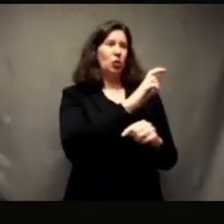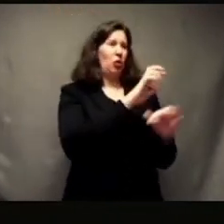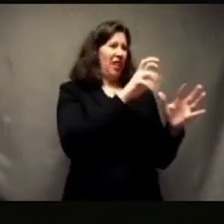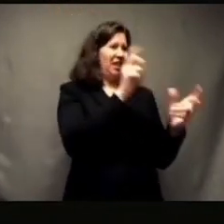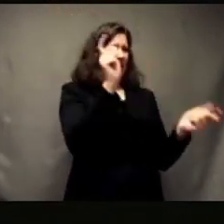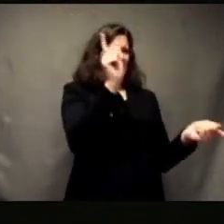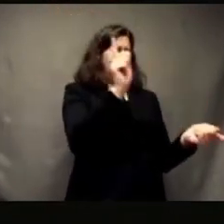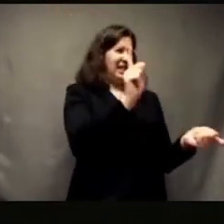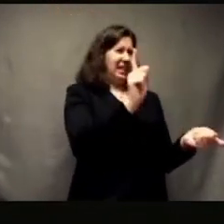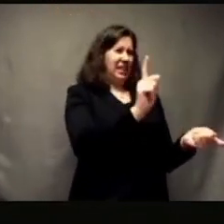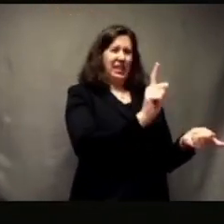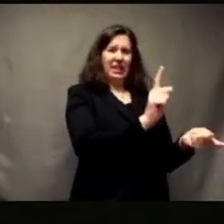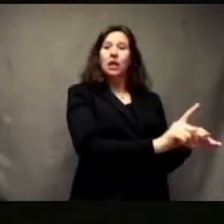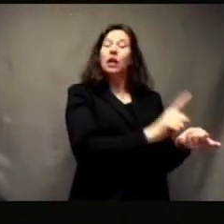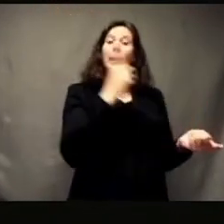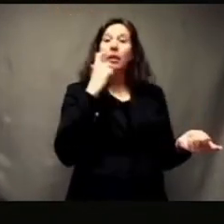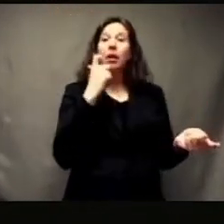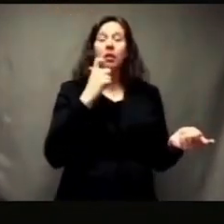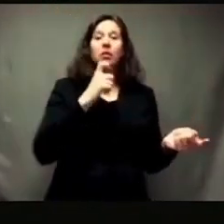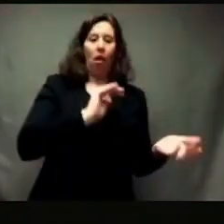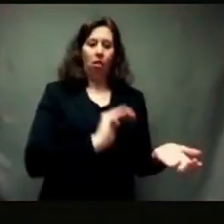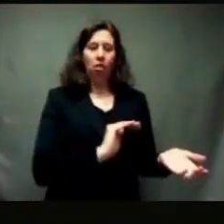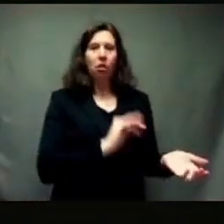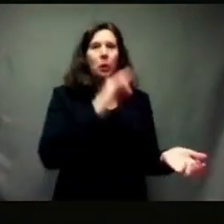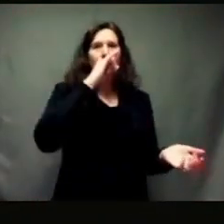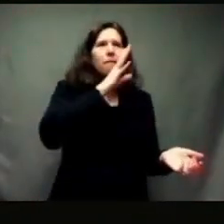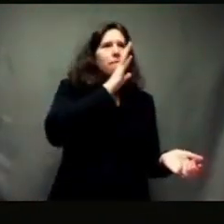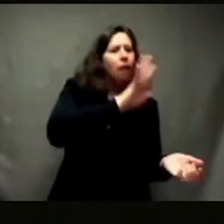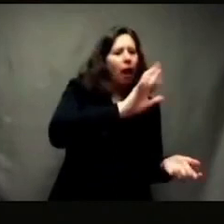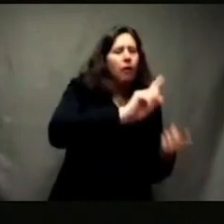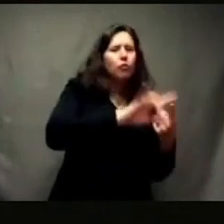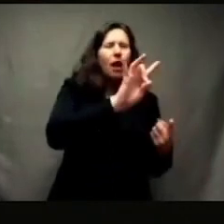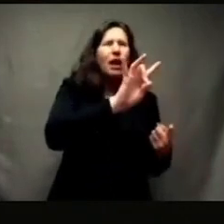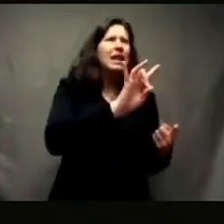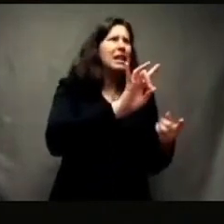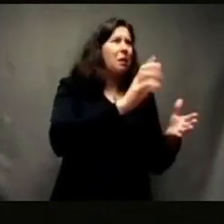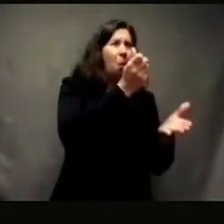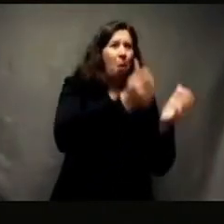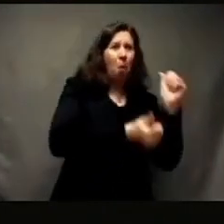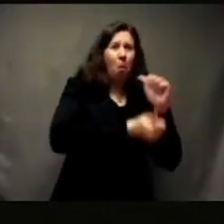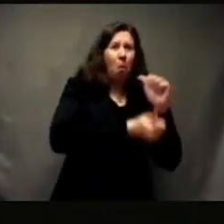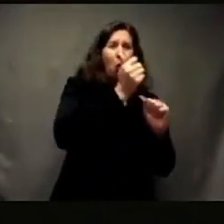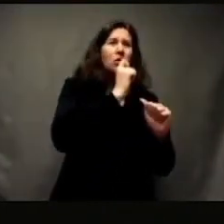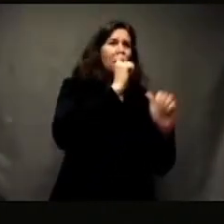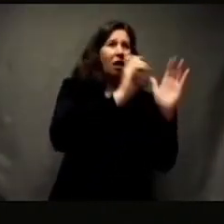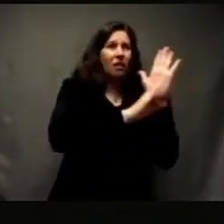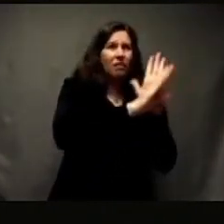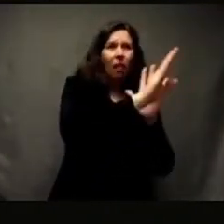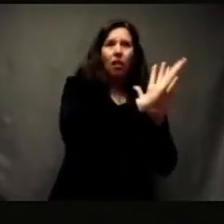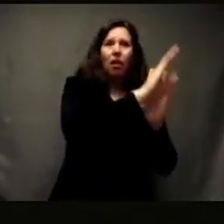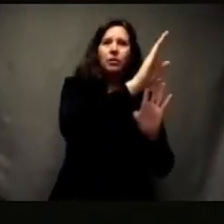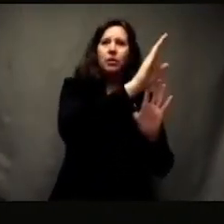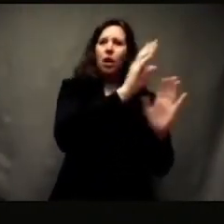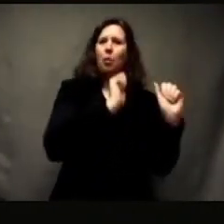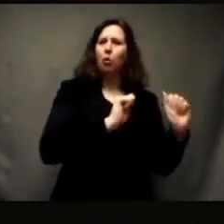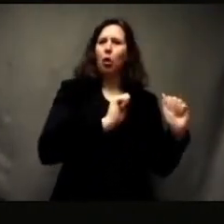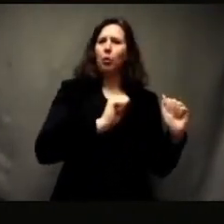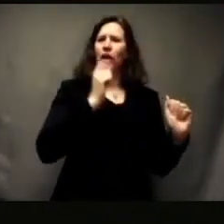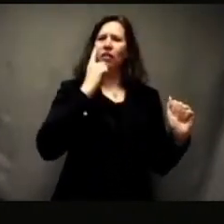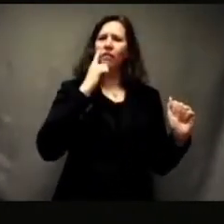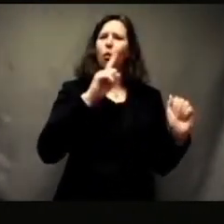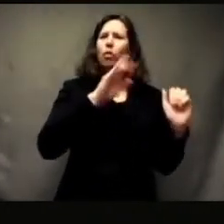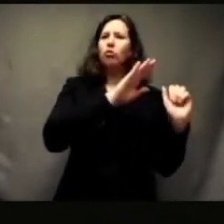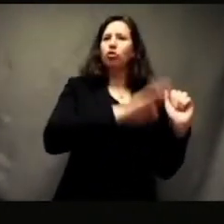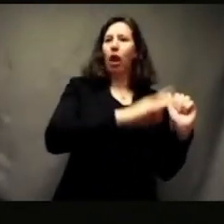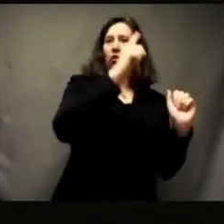because it can be really intimidating if half the things on the screen are not developmentally appropriate. So we wanted to make sure that